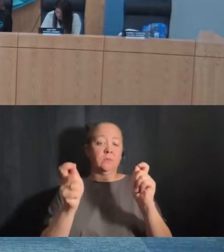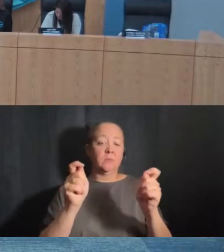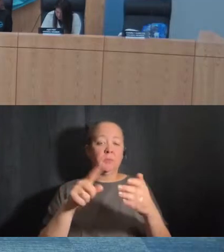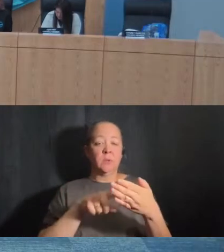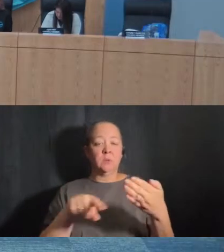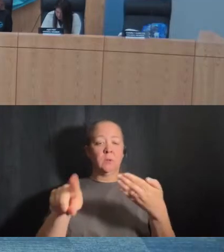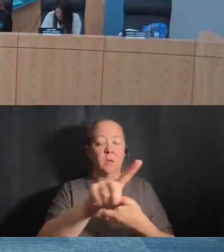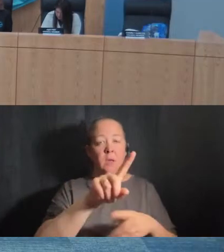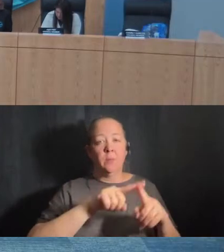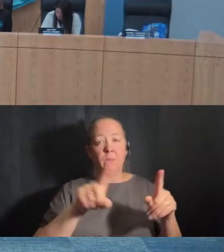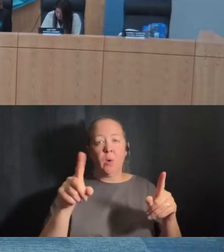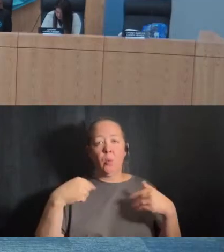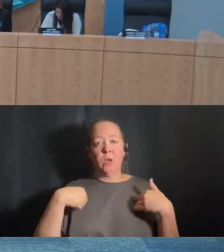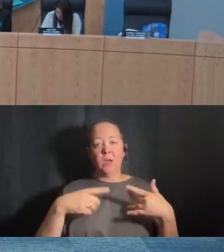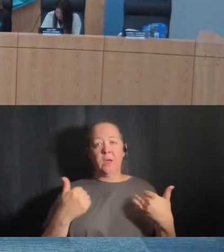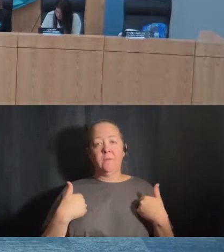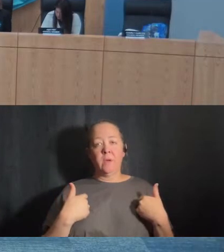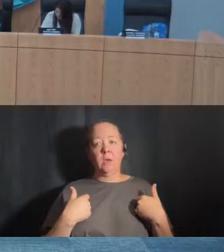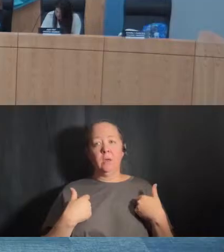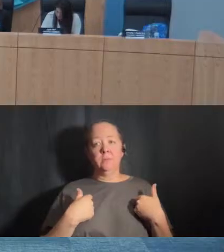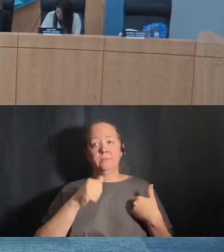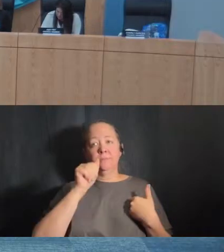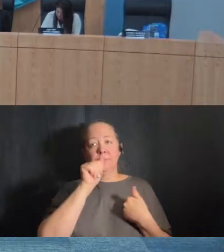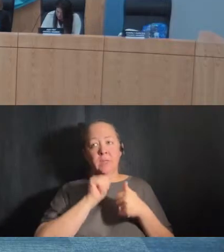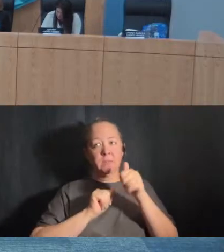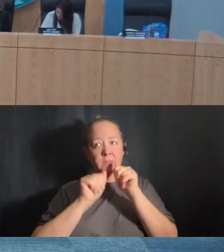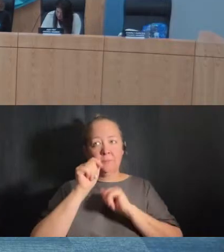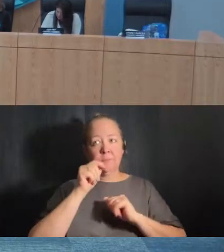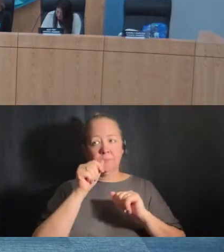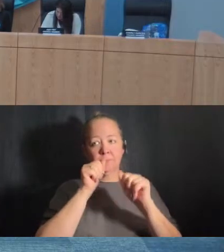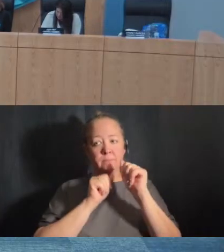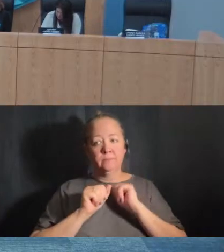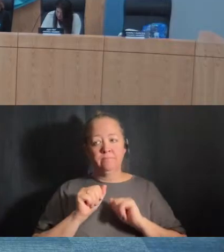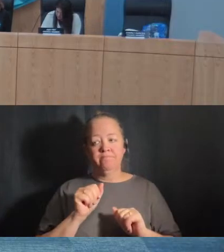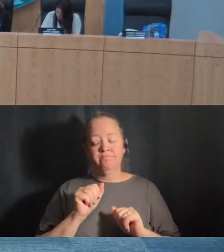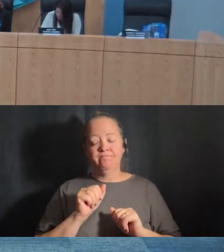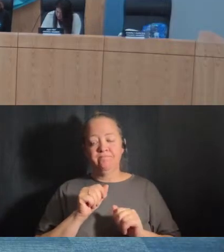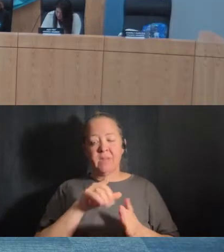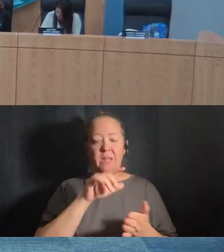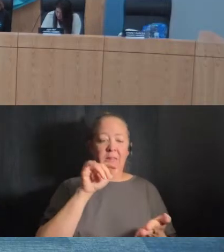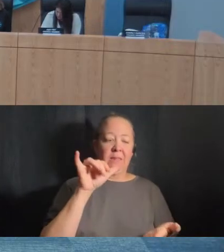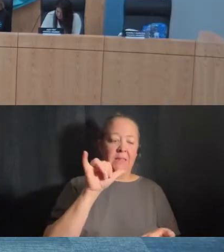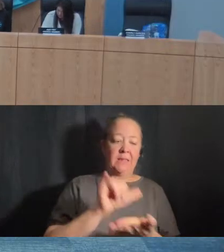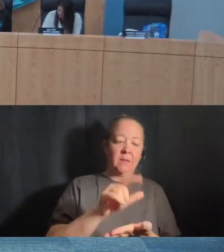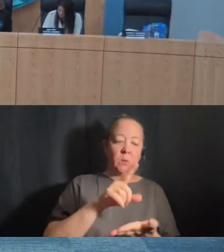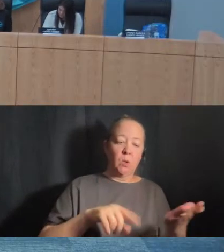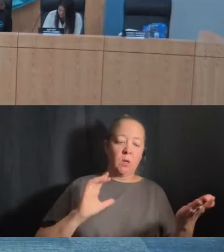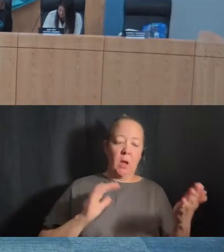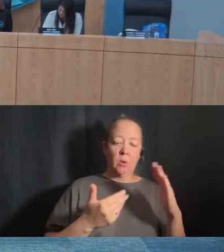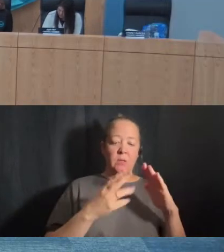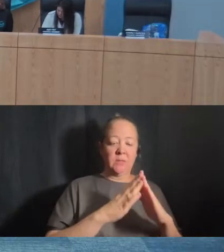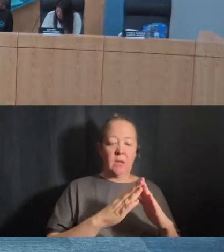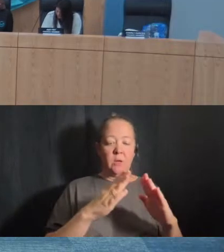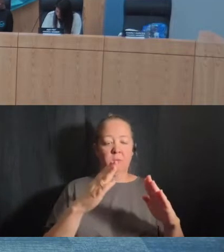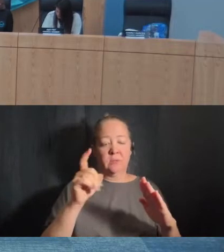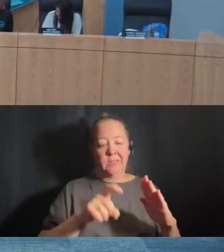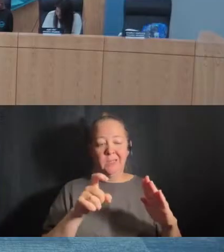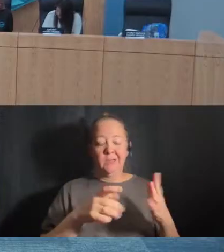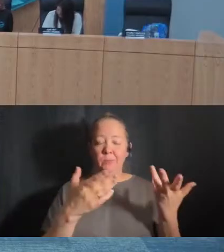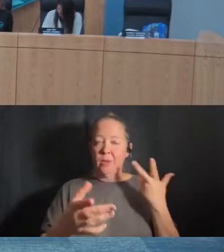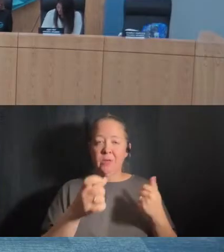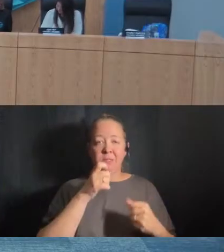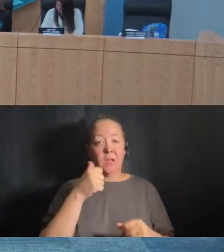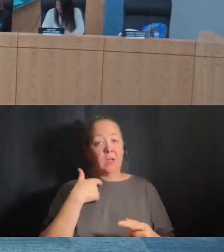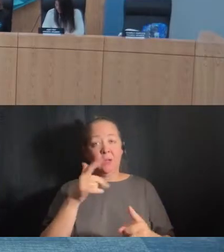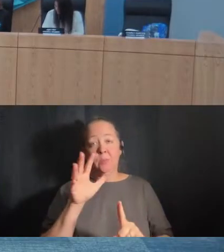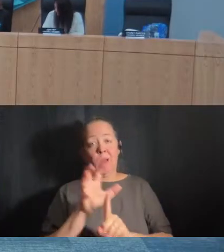this is what our town needs, even if it's an unpopular opinion. And I just want to make sure that we all